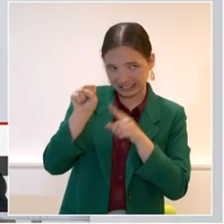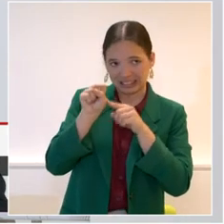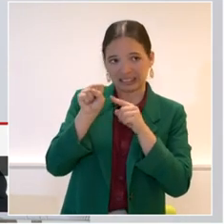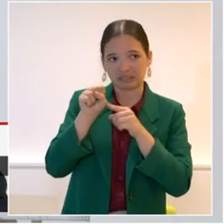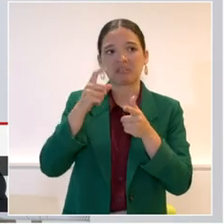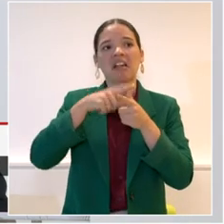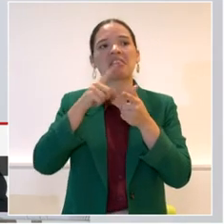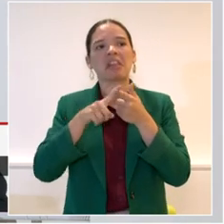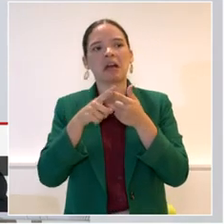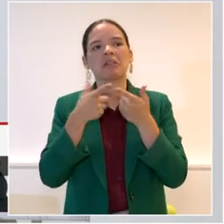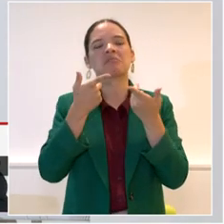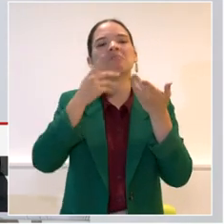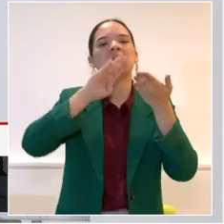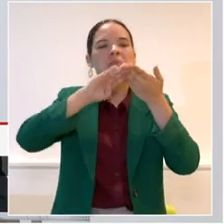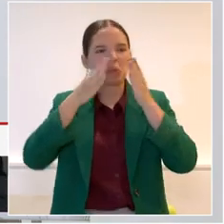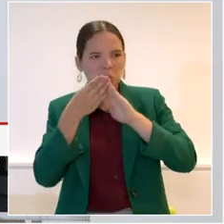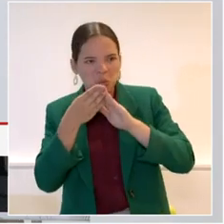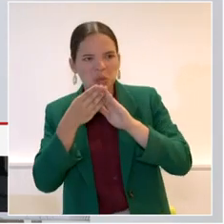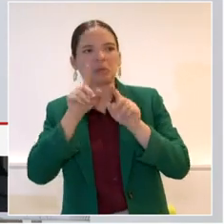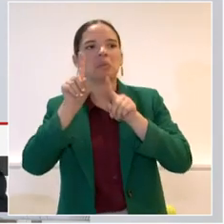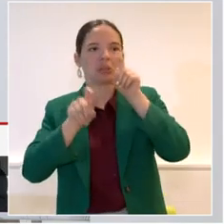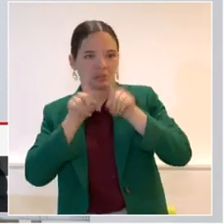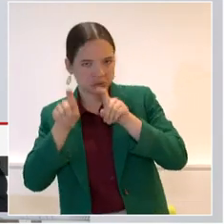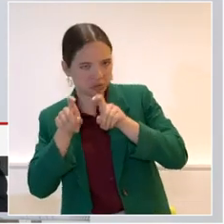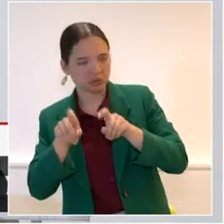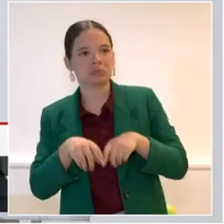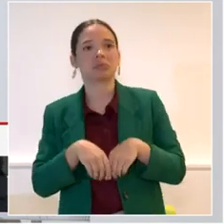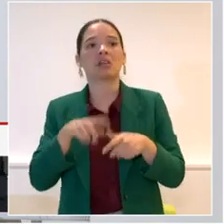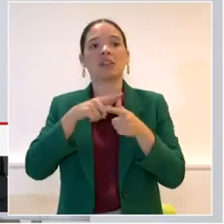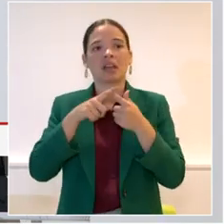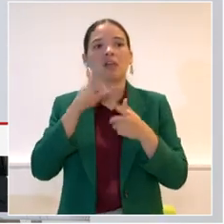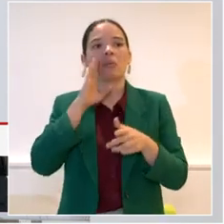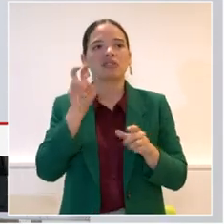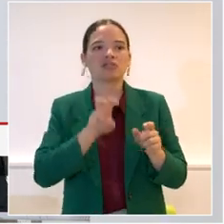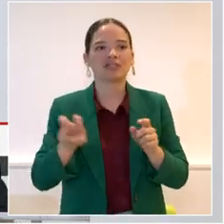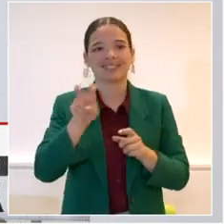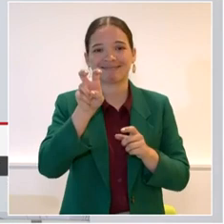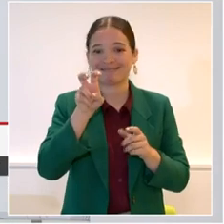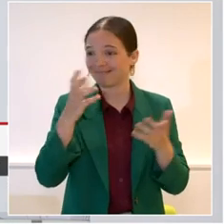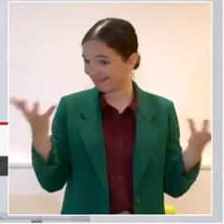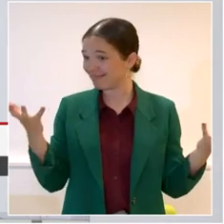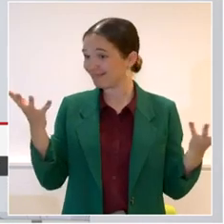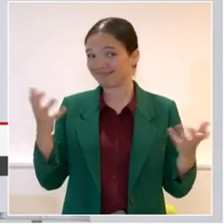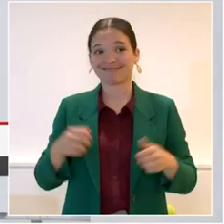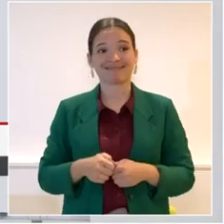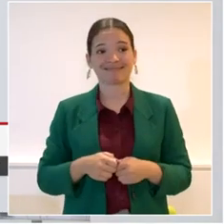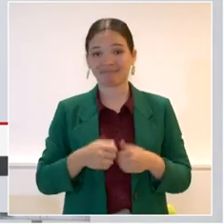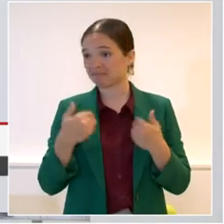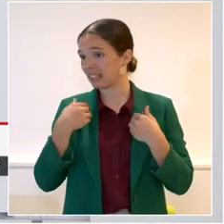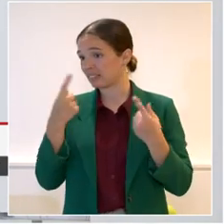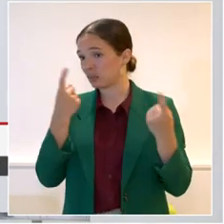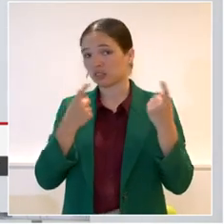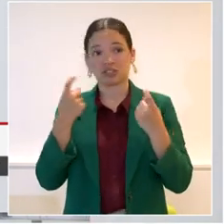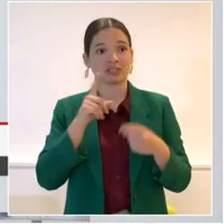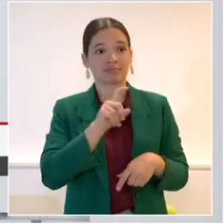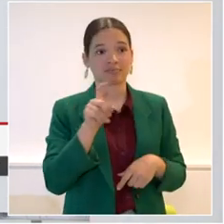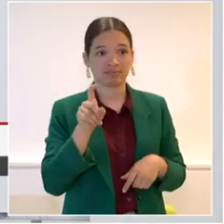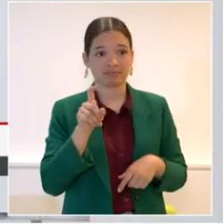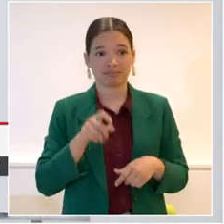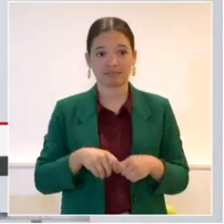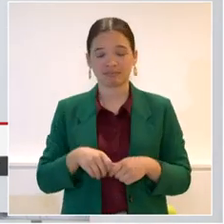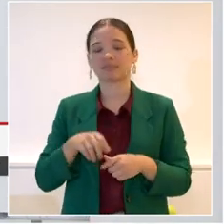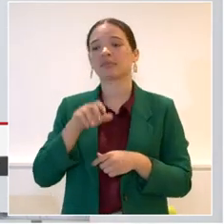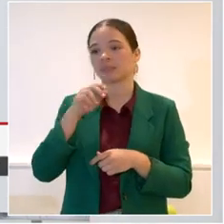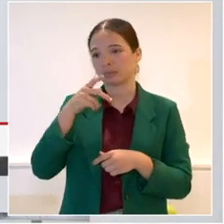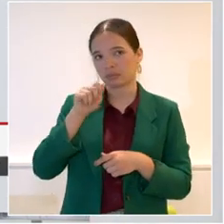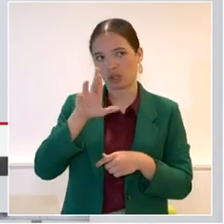questions, and then we will take a tour. Any press questions? Yes, Mark?